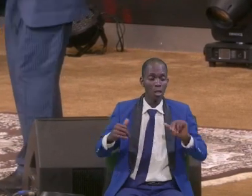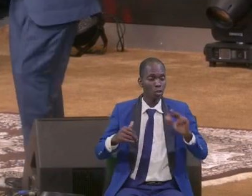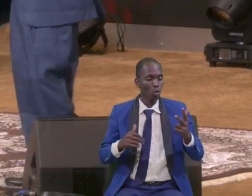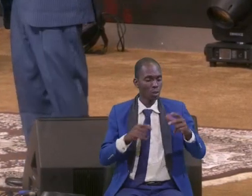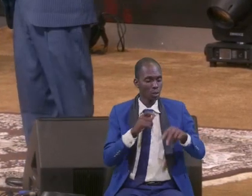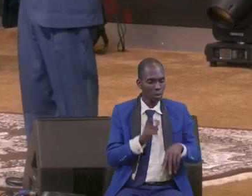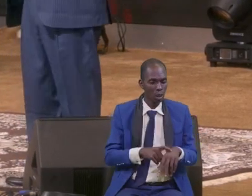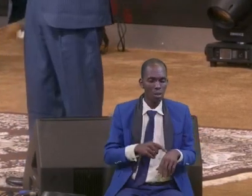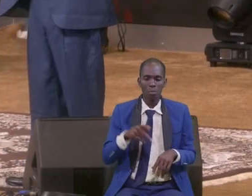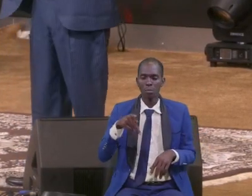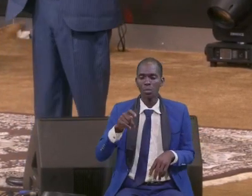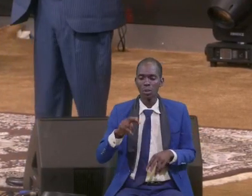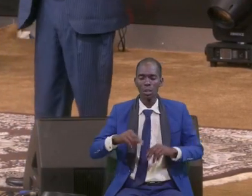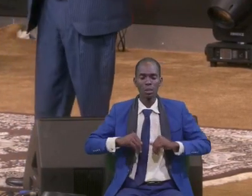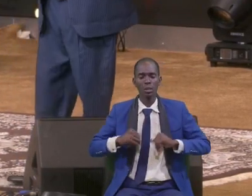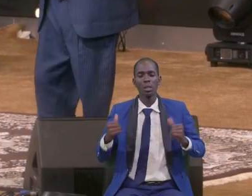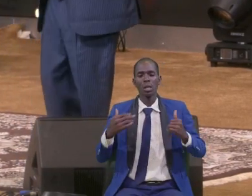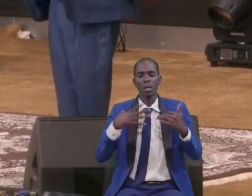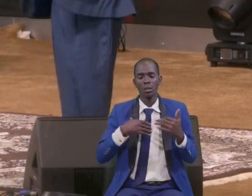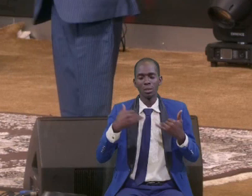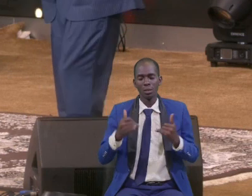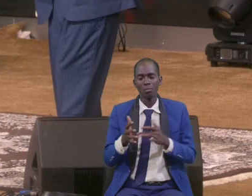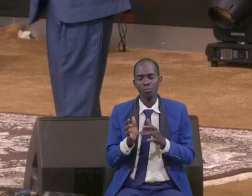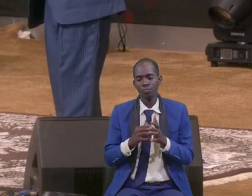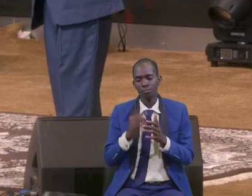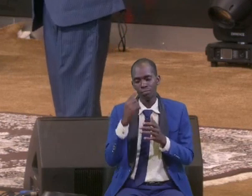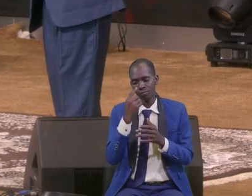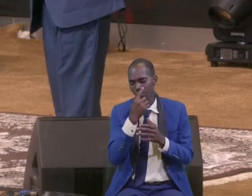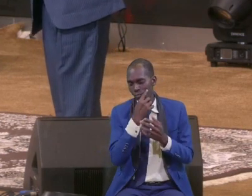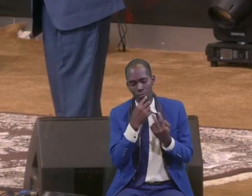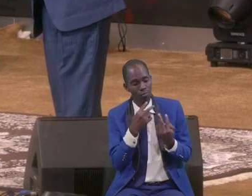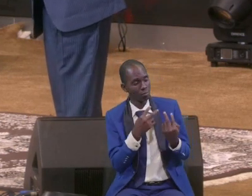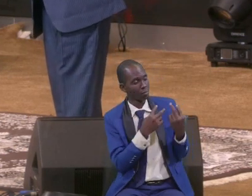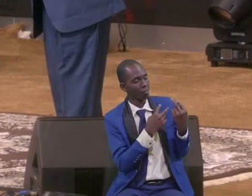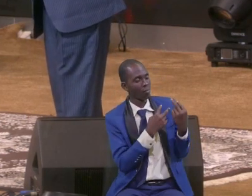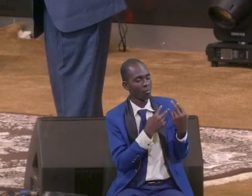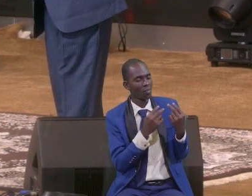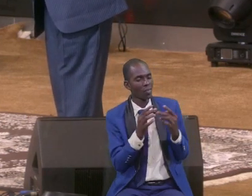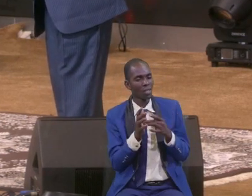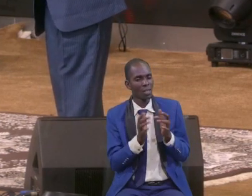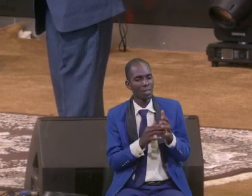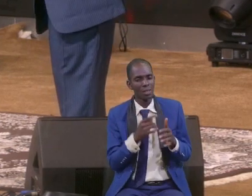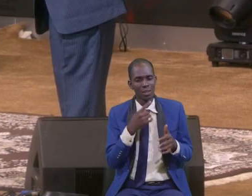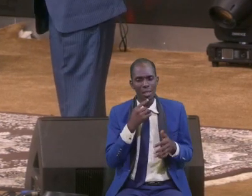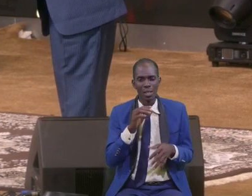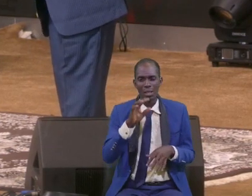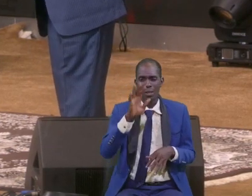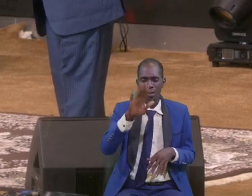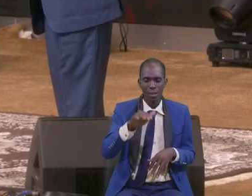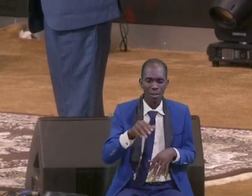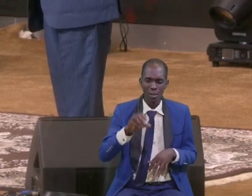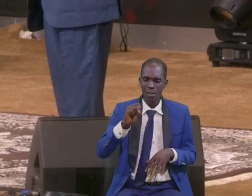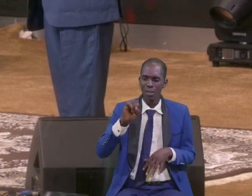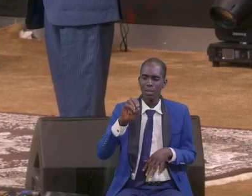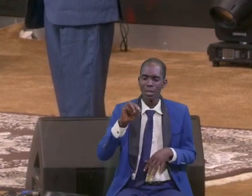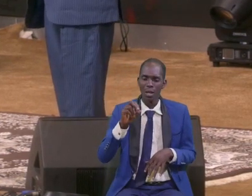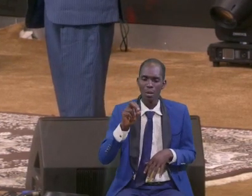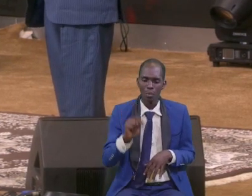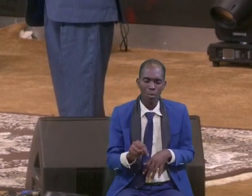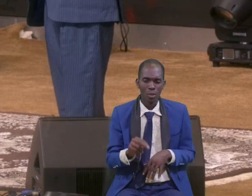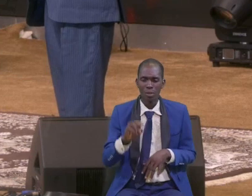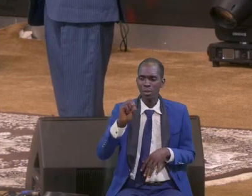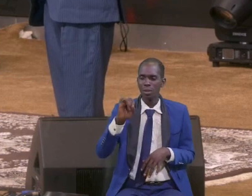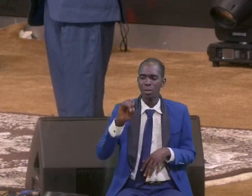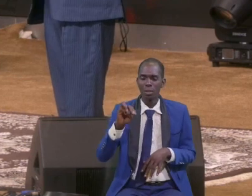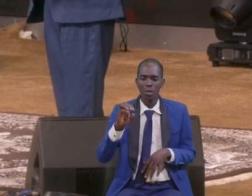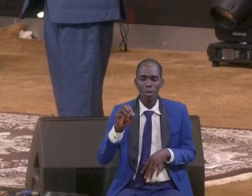the Lord. And now Jesus looked at him. Jesus said, "Simon, Simon, Satan desires to